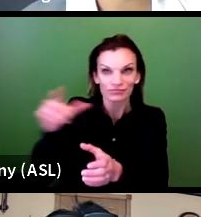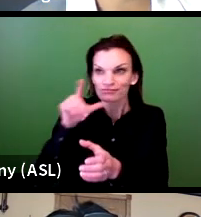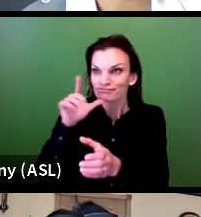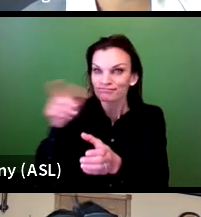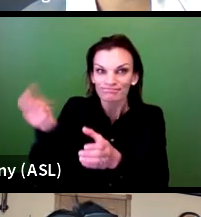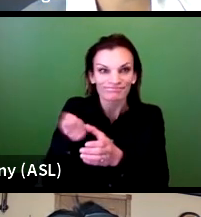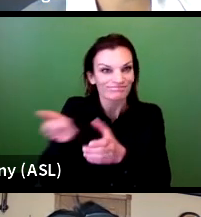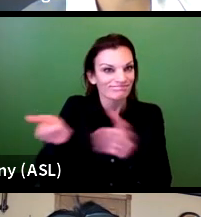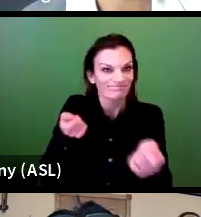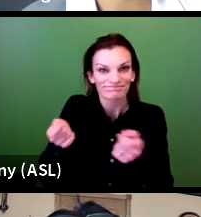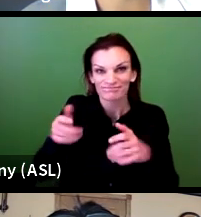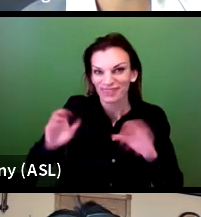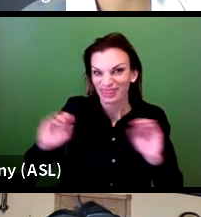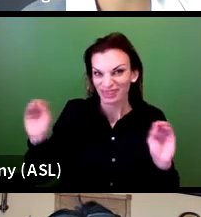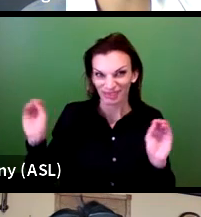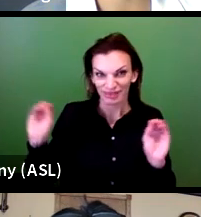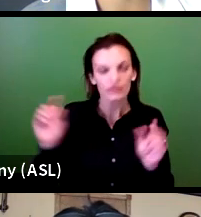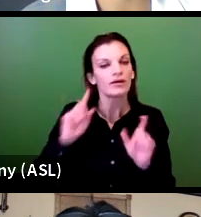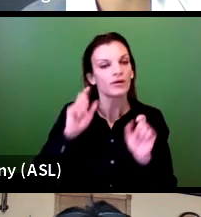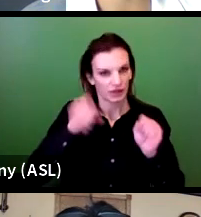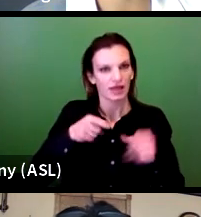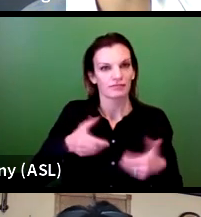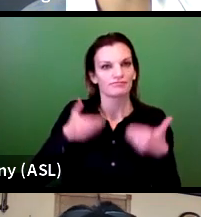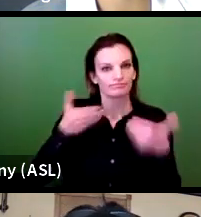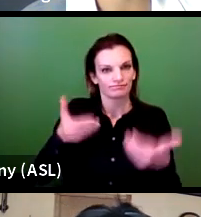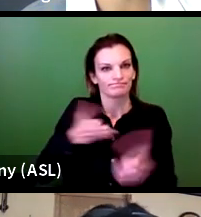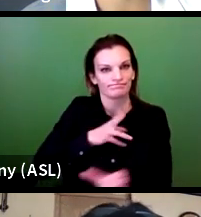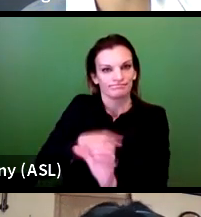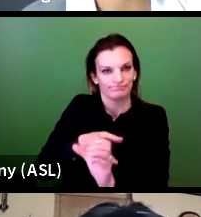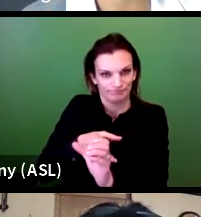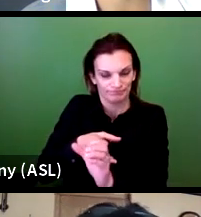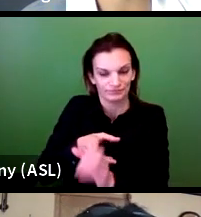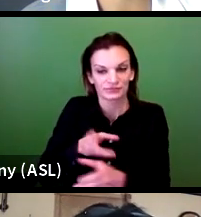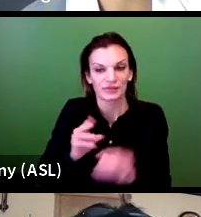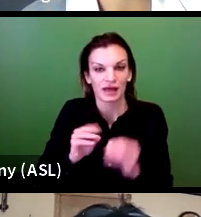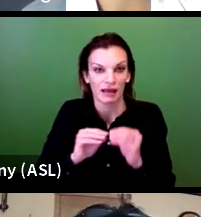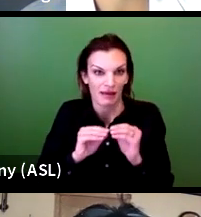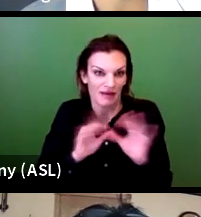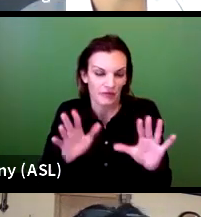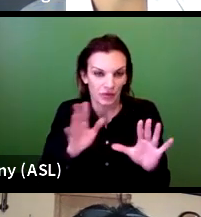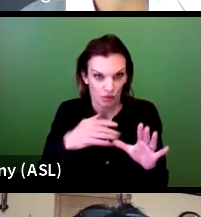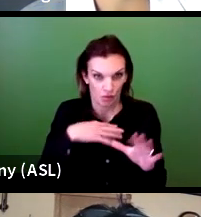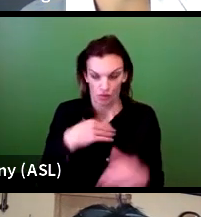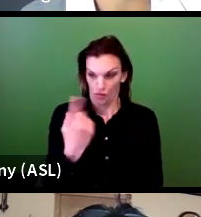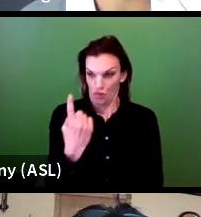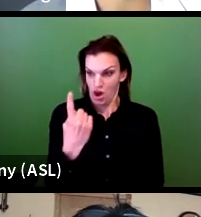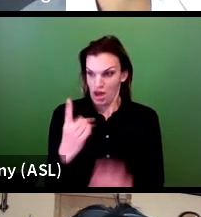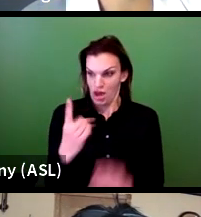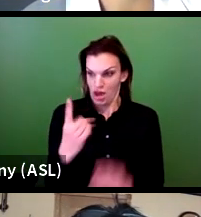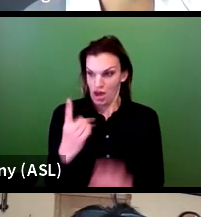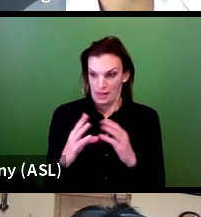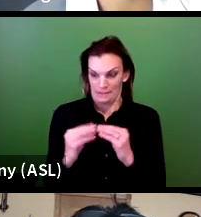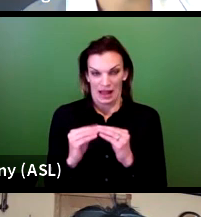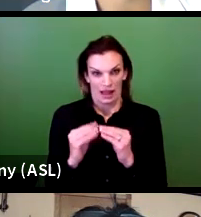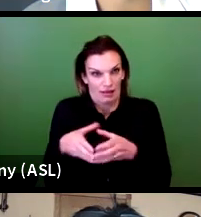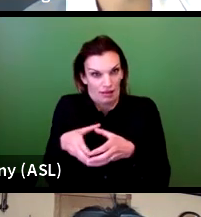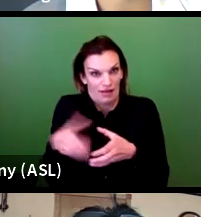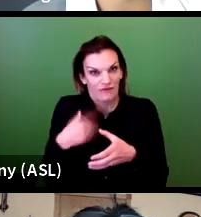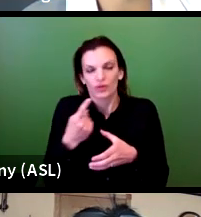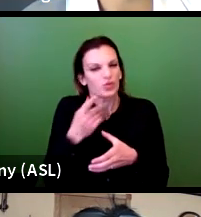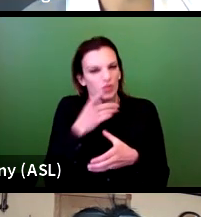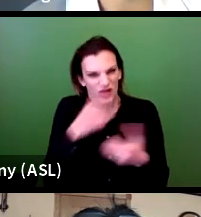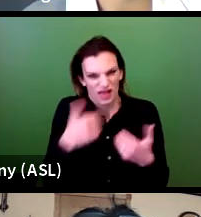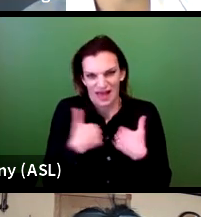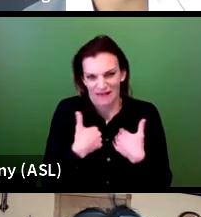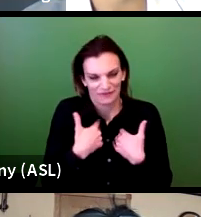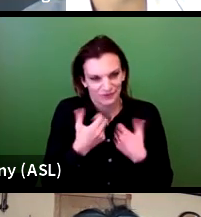going to have more than one committee or subcommittee throughout the whole process of what we're going to be dealing with. And that would be one way